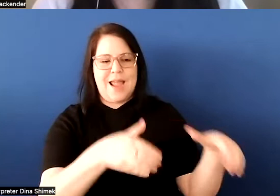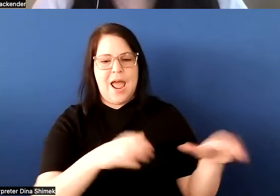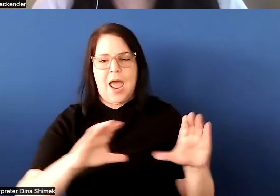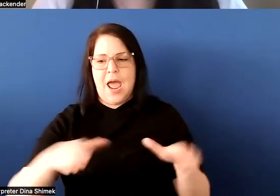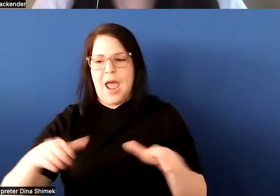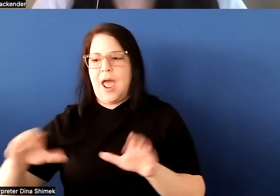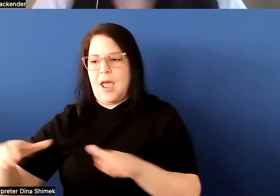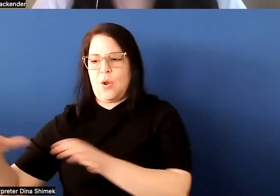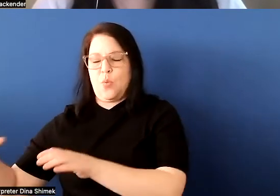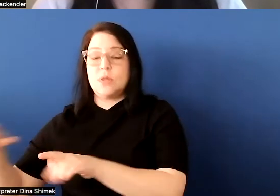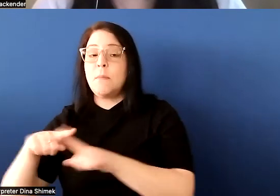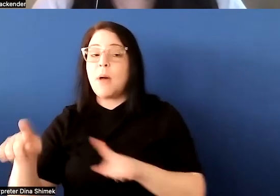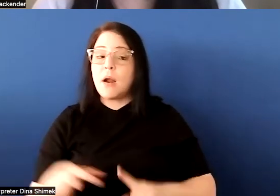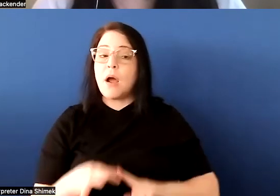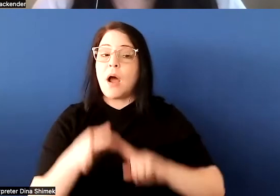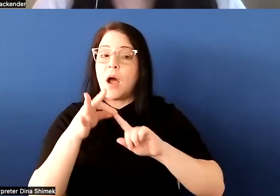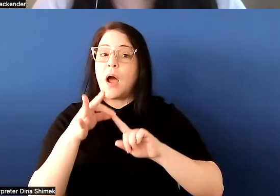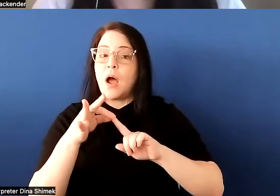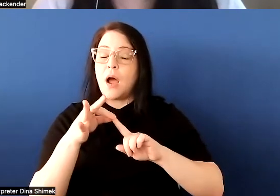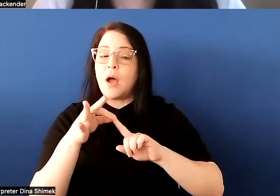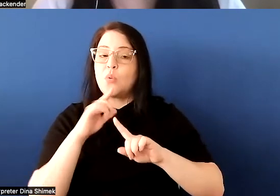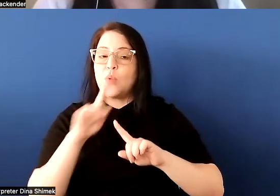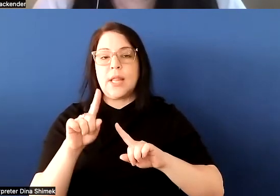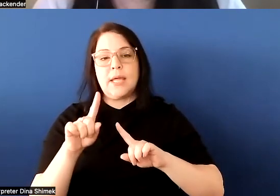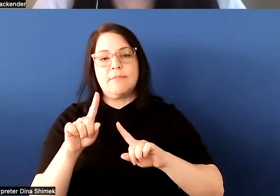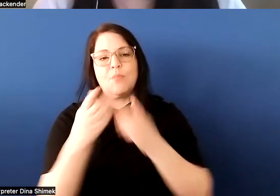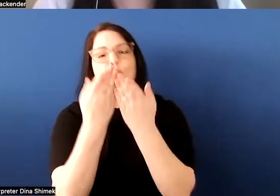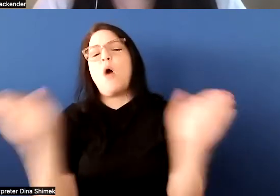have this caveat where it's to be construed broadly. And